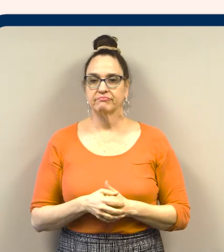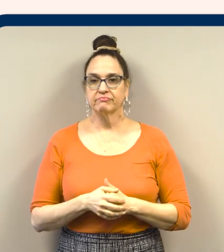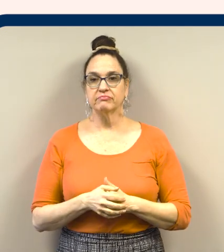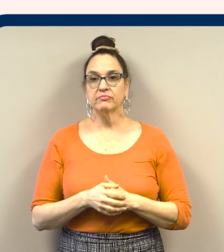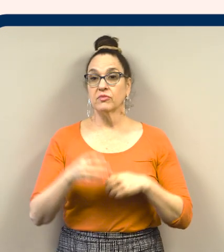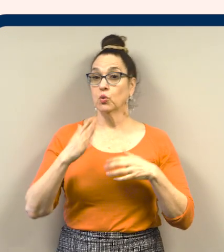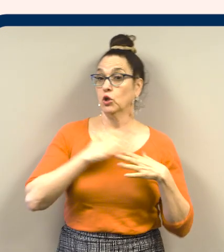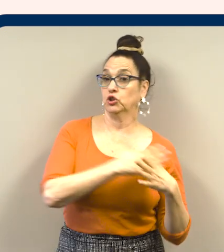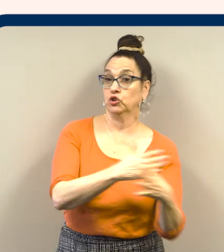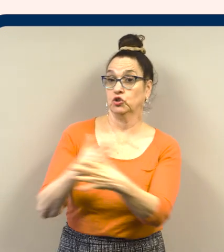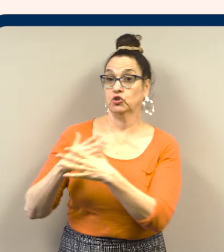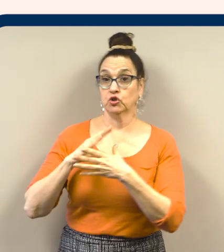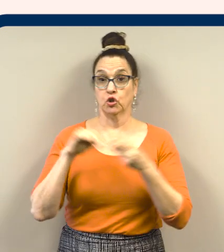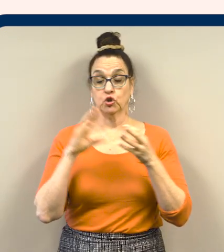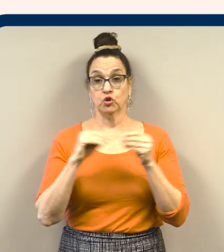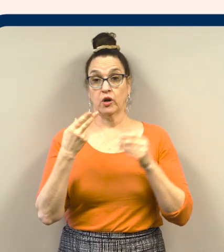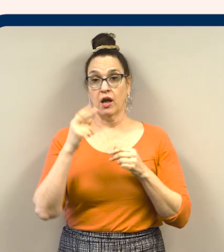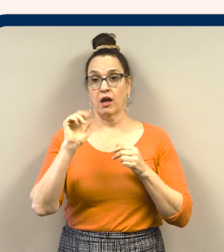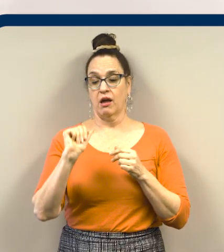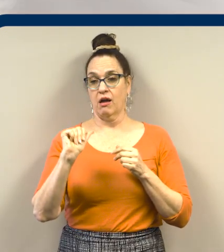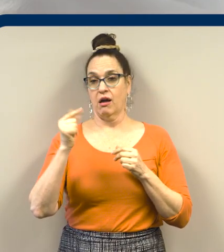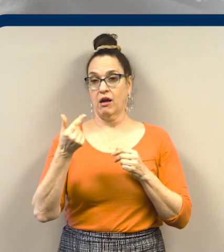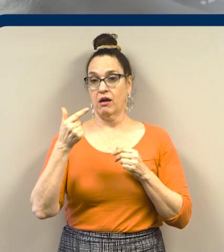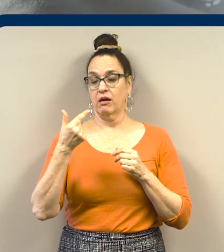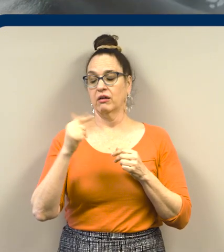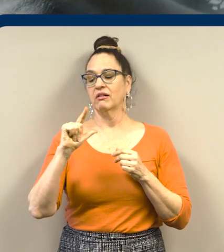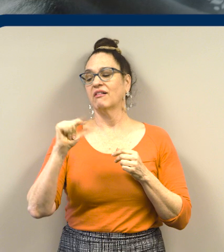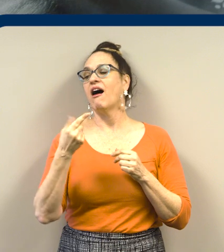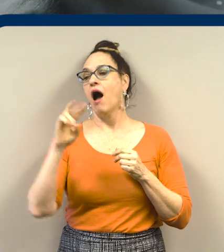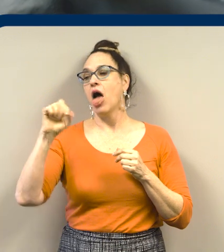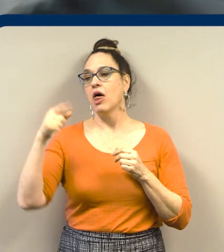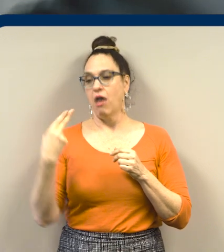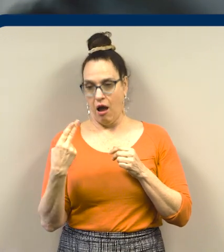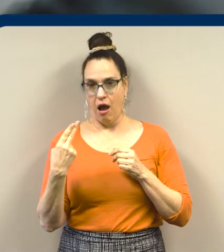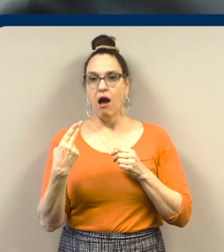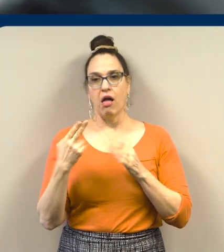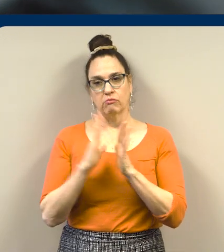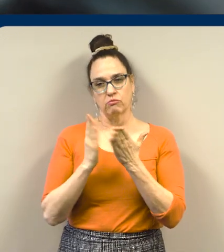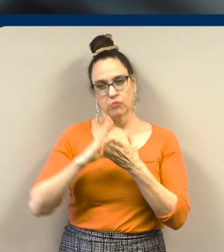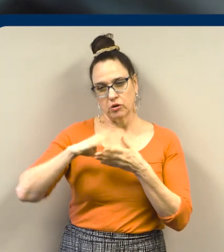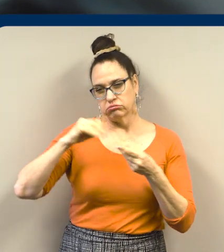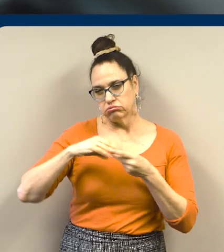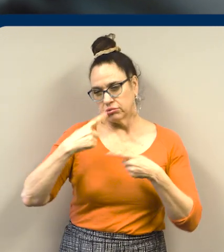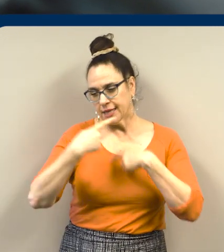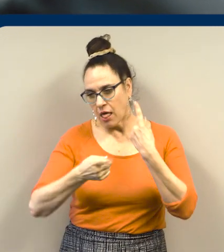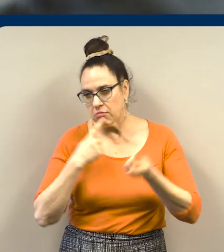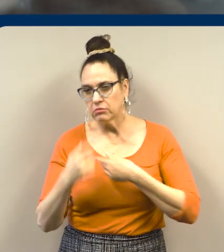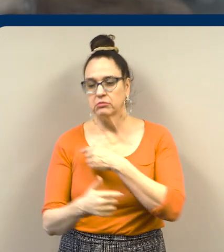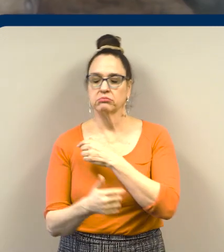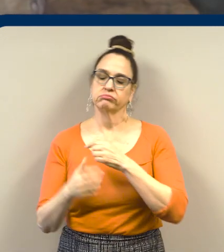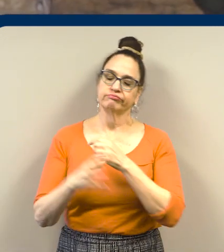Reciting the story of the Haggadah each year is one of the greatest mitzvot of Passover. We retell this story